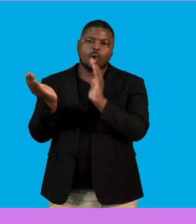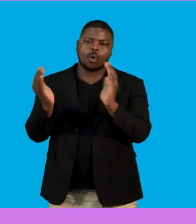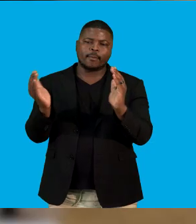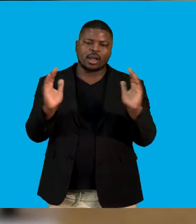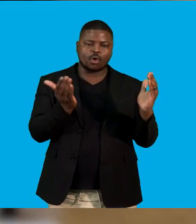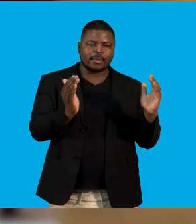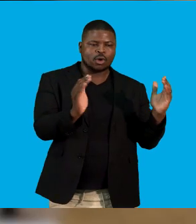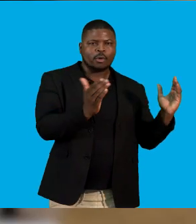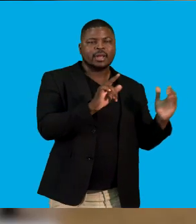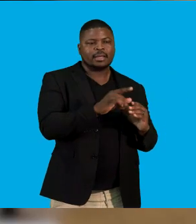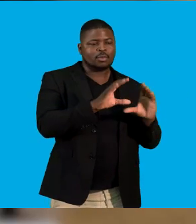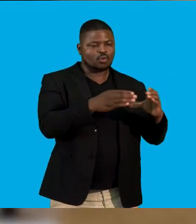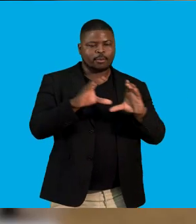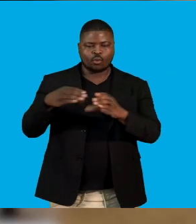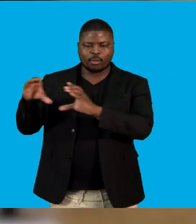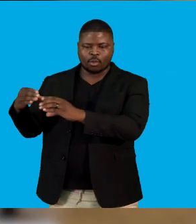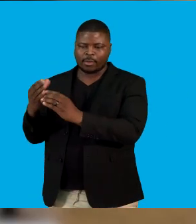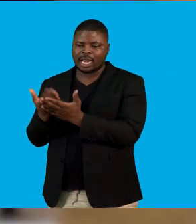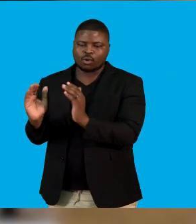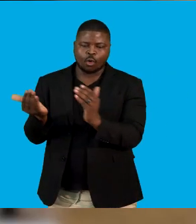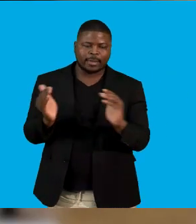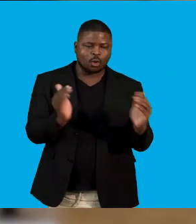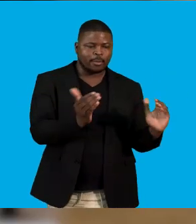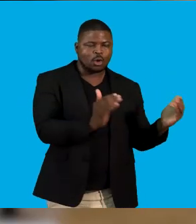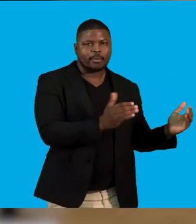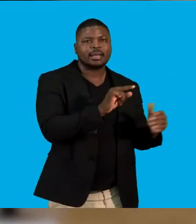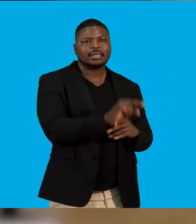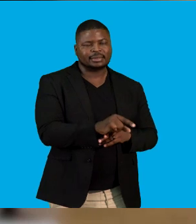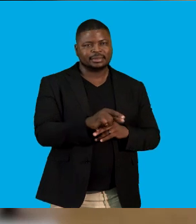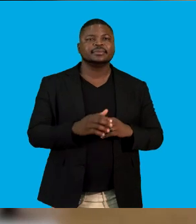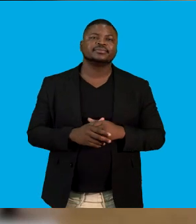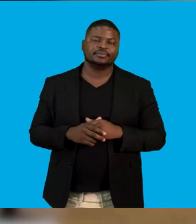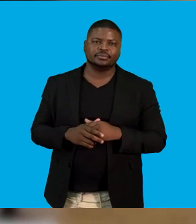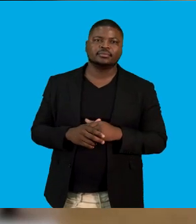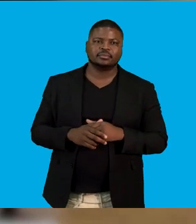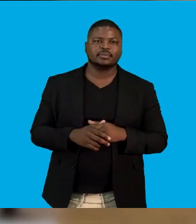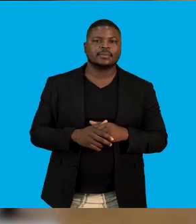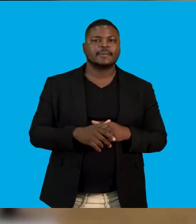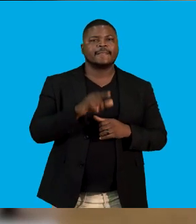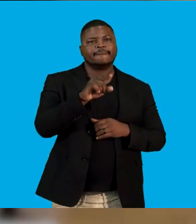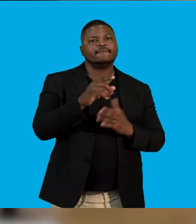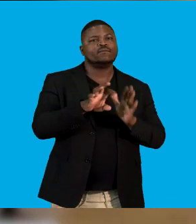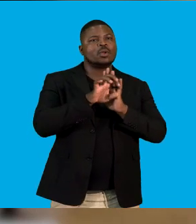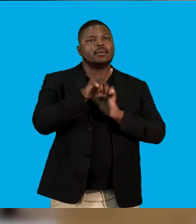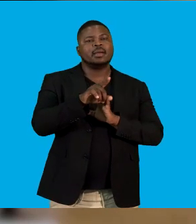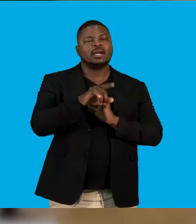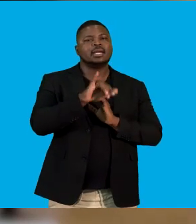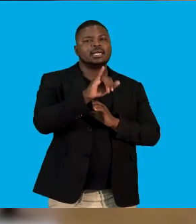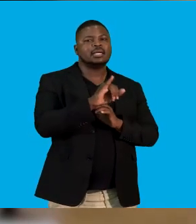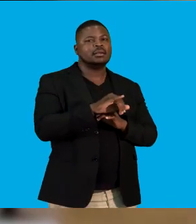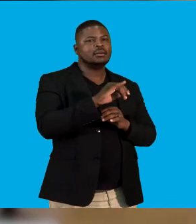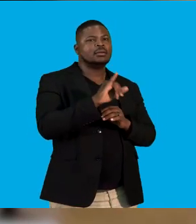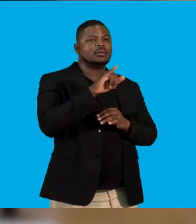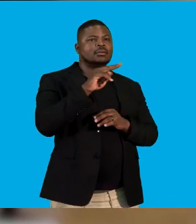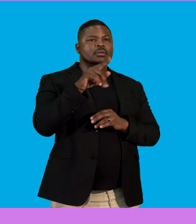always compare units that are the same or items that are the same. Then the class interval example is an interval of 10